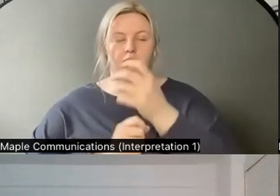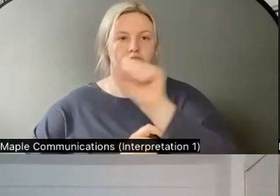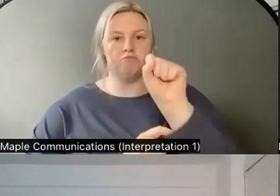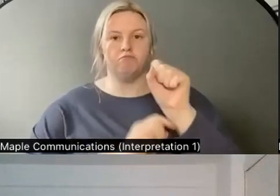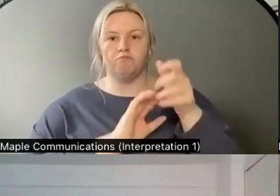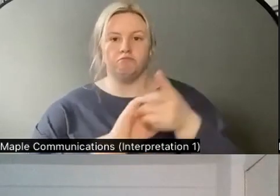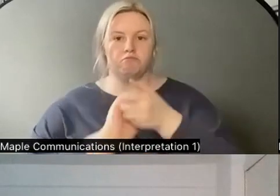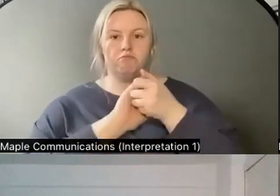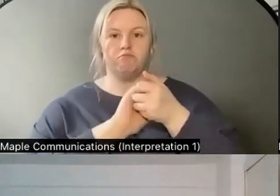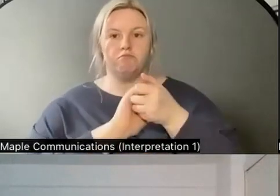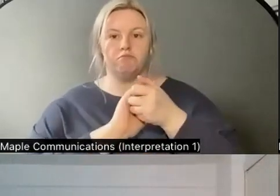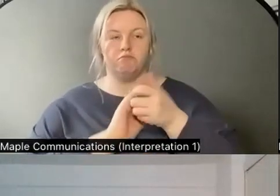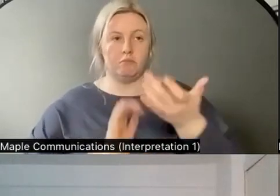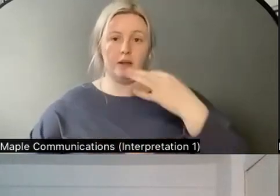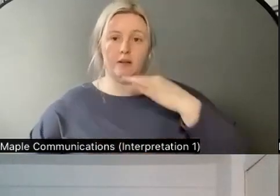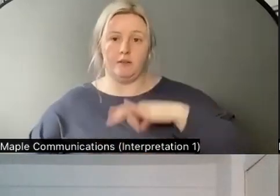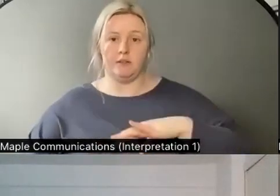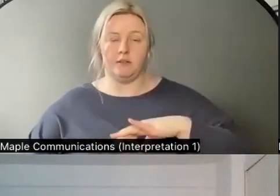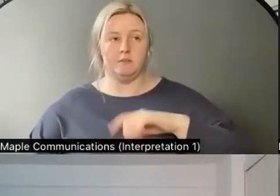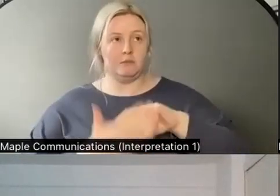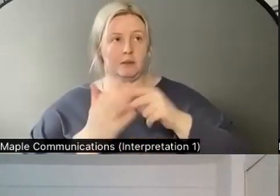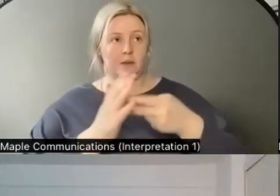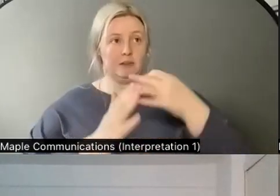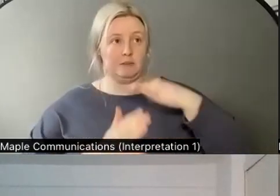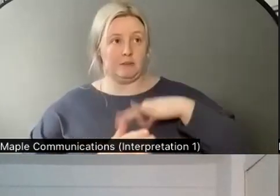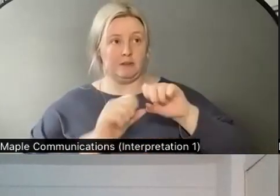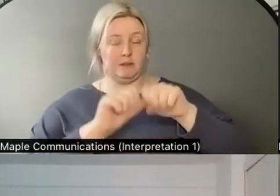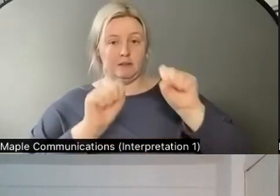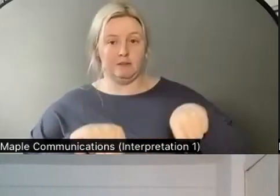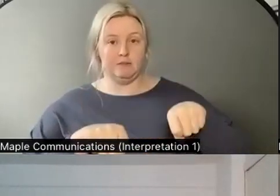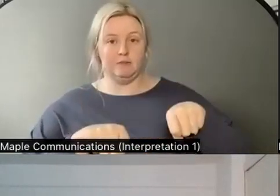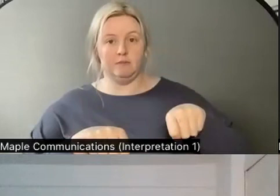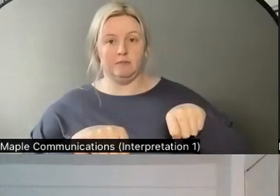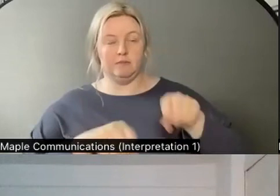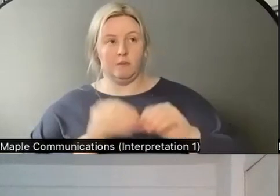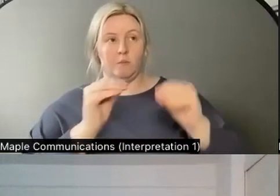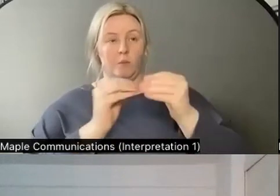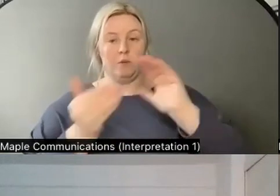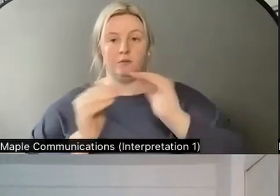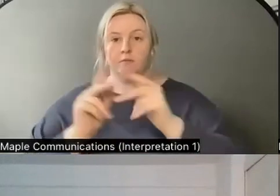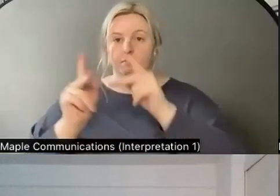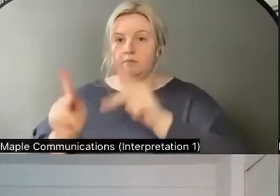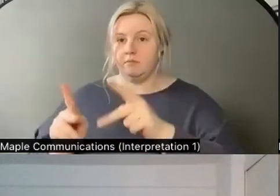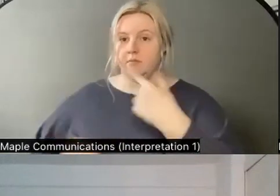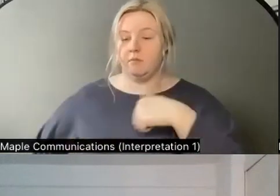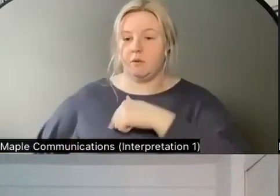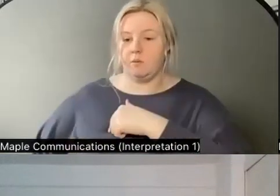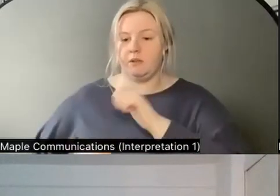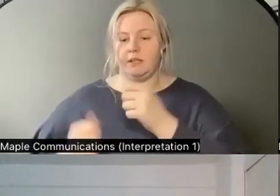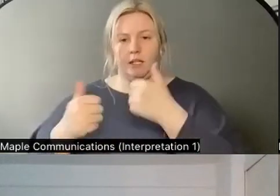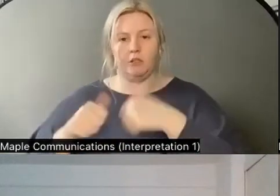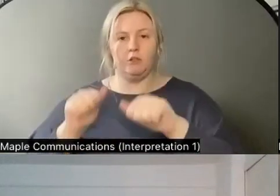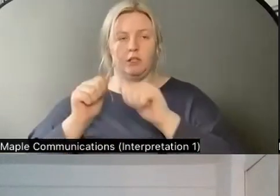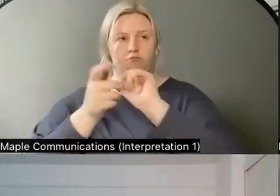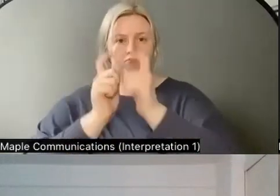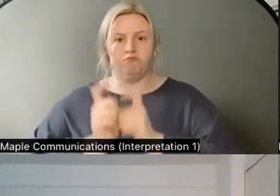benefits the systems that we could all be working towards undermining